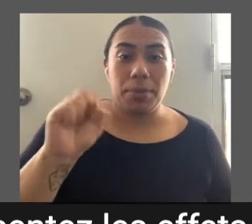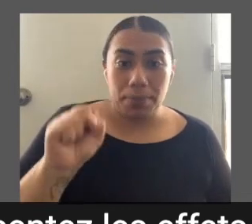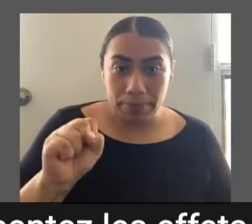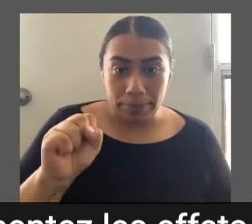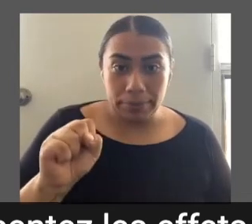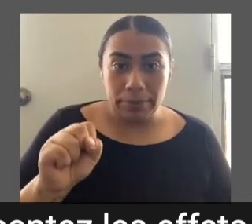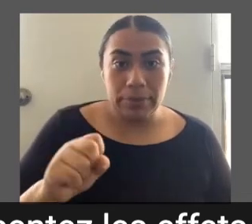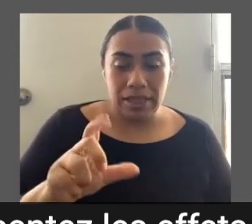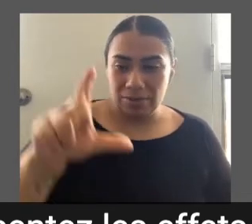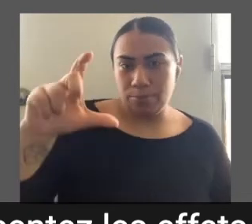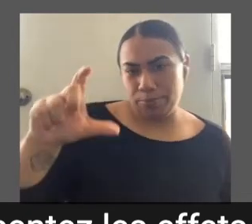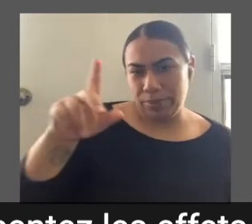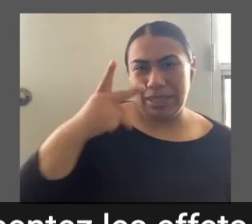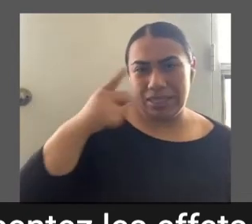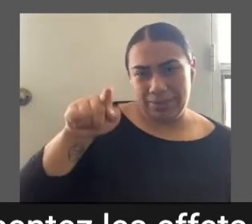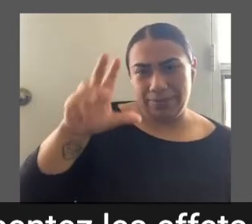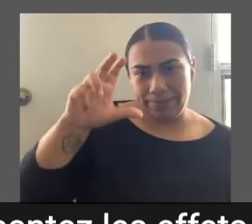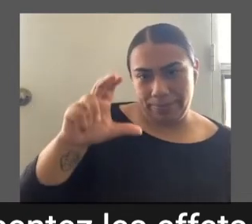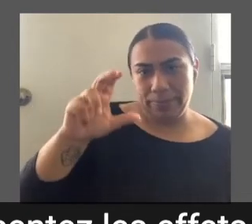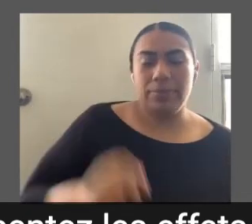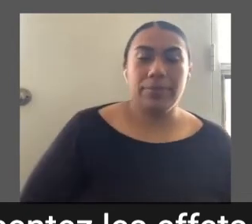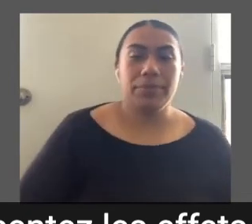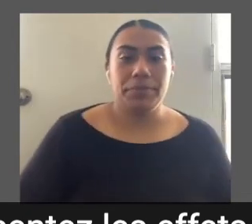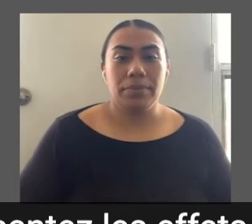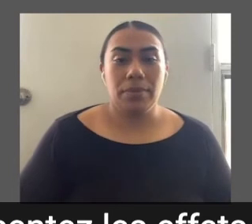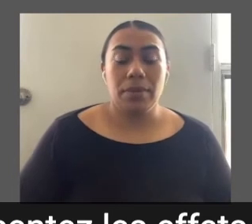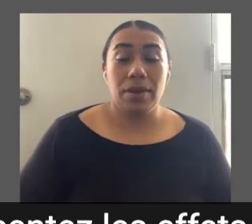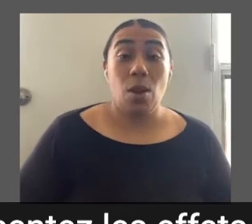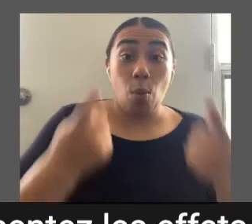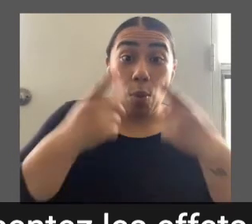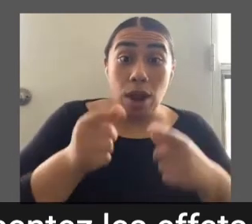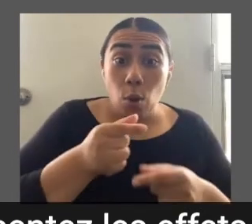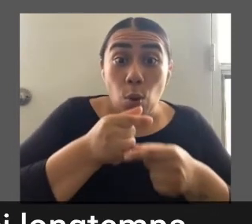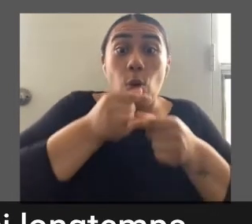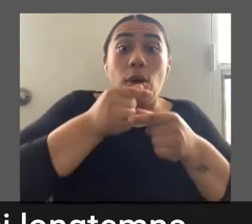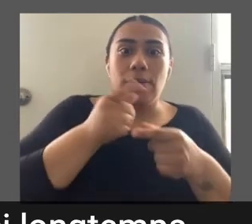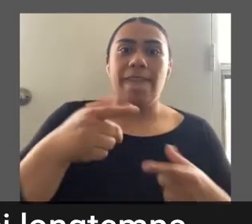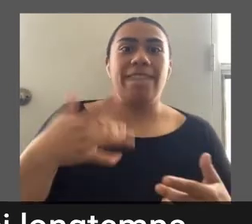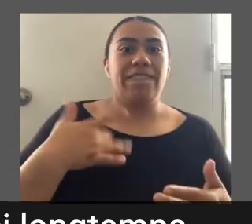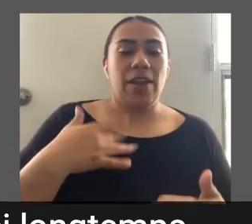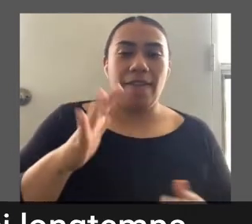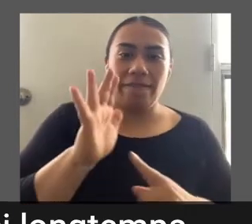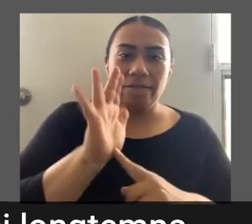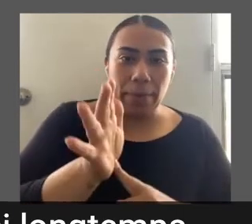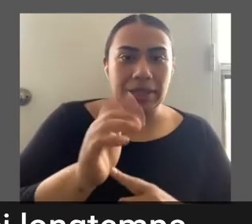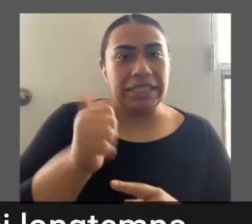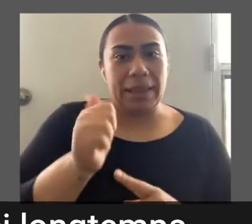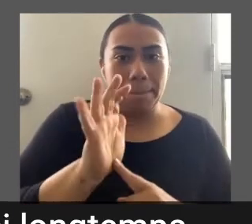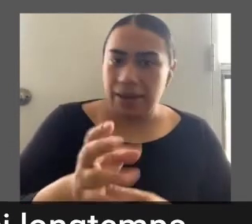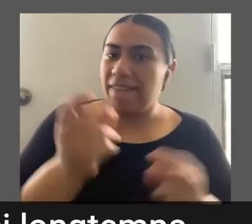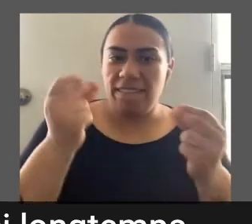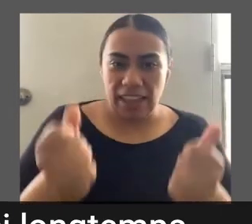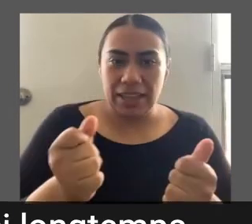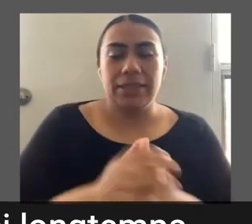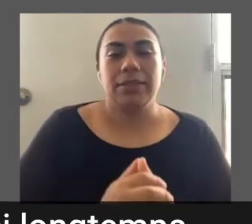When you inhale cannabis, you feel the effects within 5 to 10 minutes, if not sooner. However, the effects do not